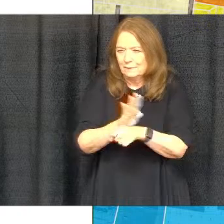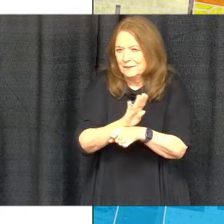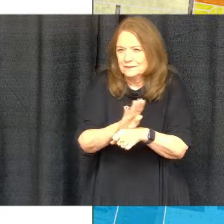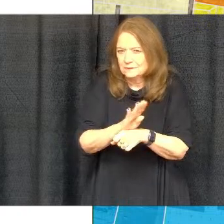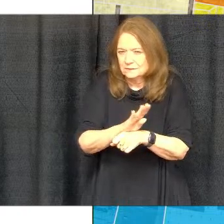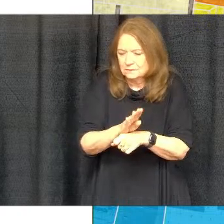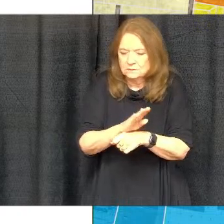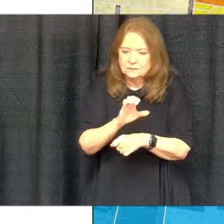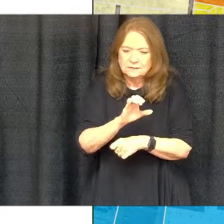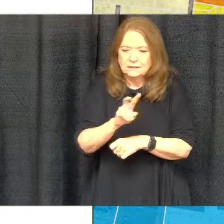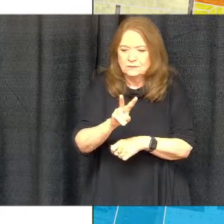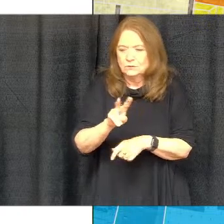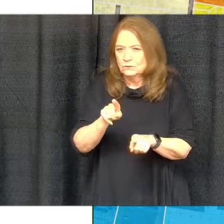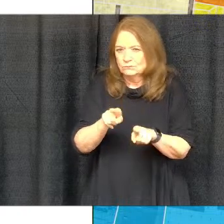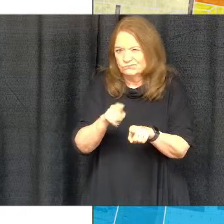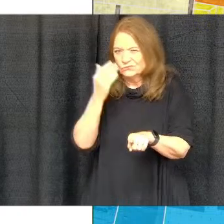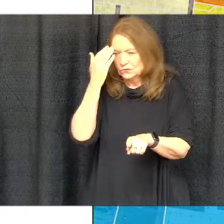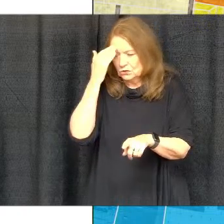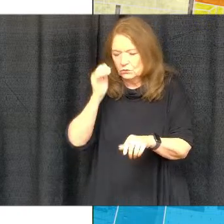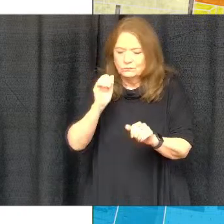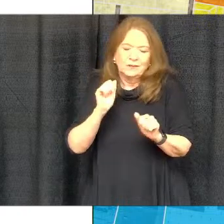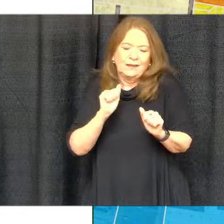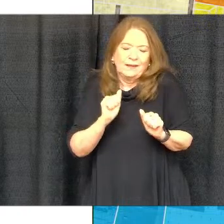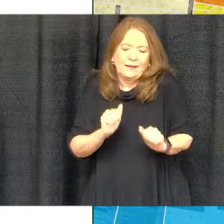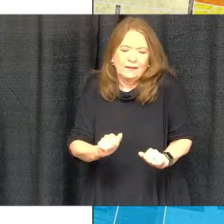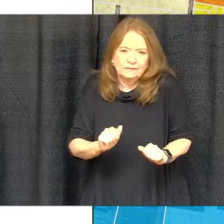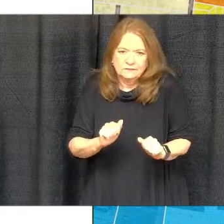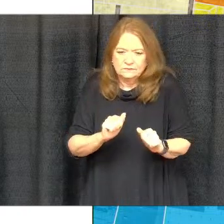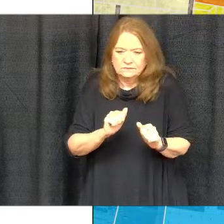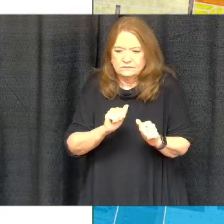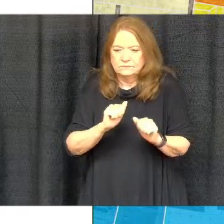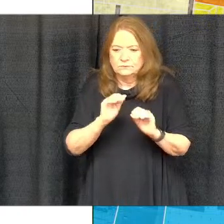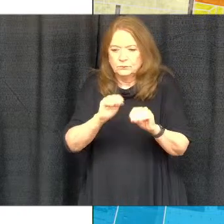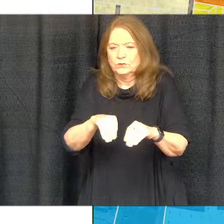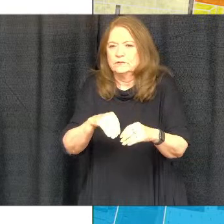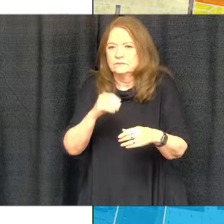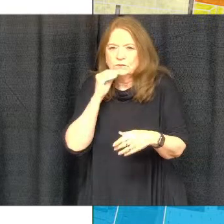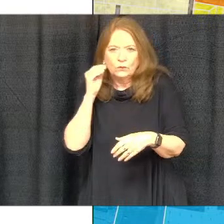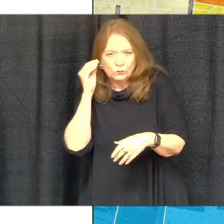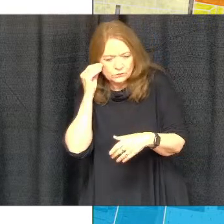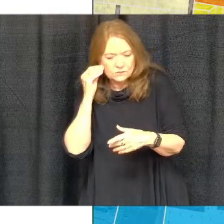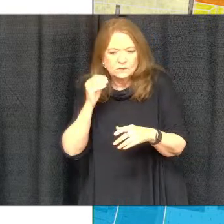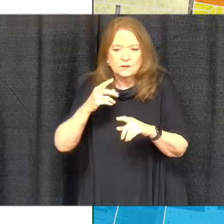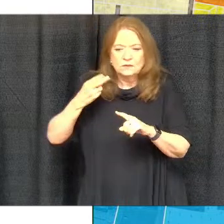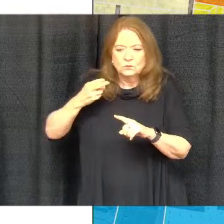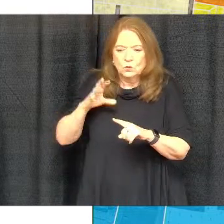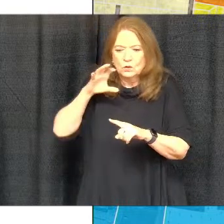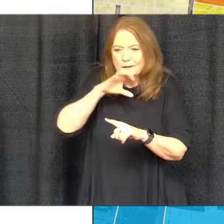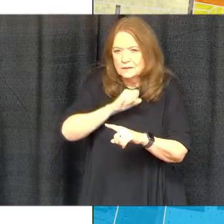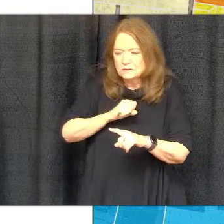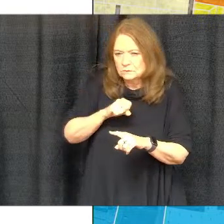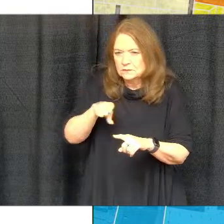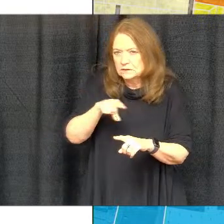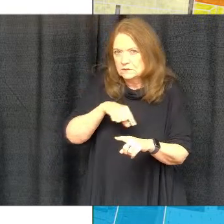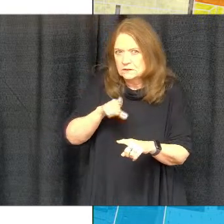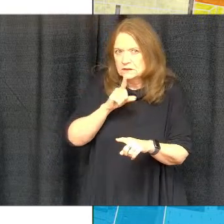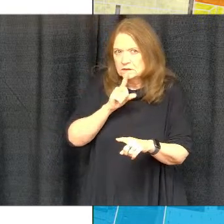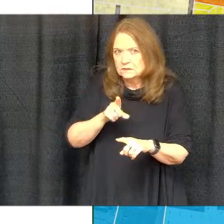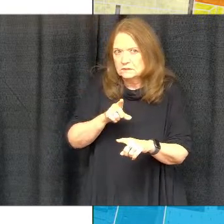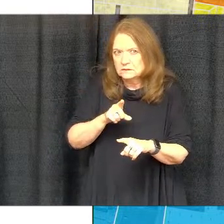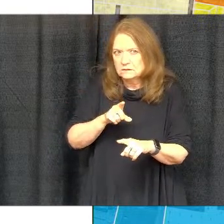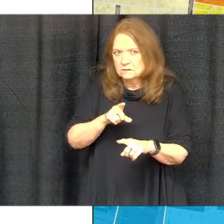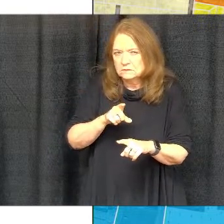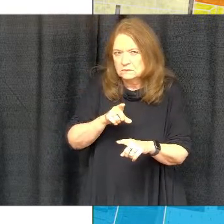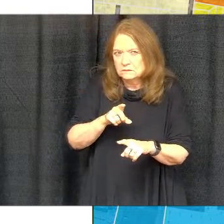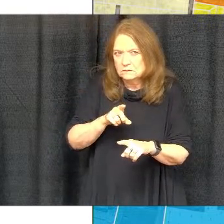with C2. As you know, there is a potential for residential use. Historical estimates of this site was built out